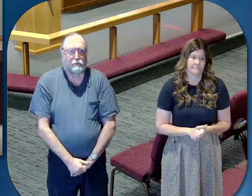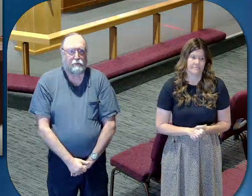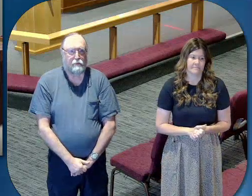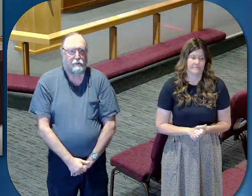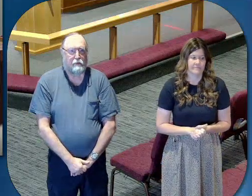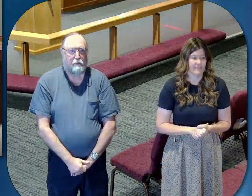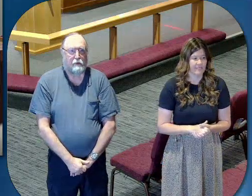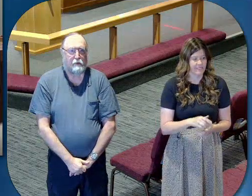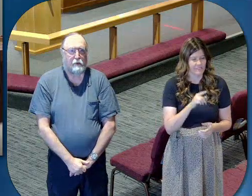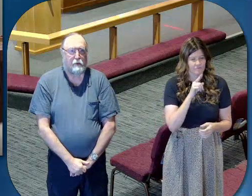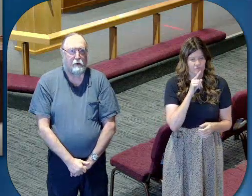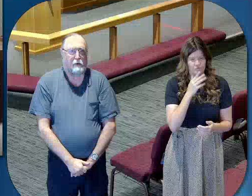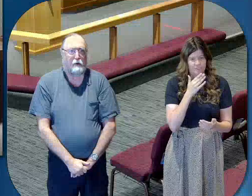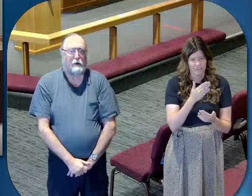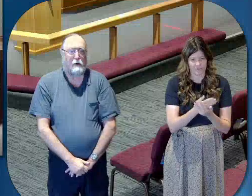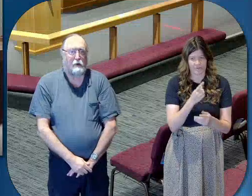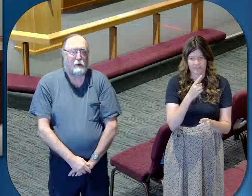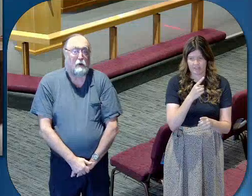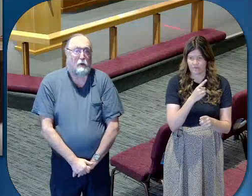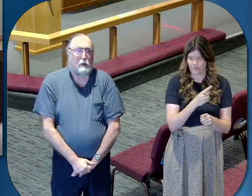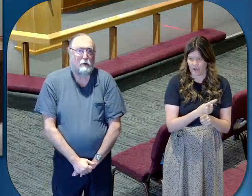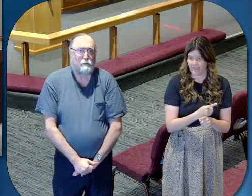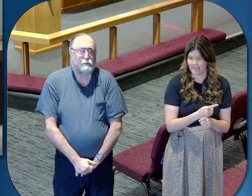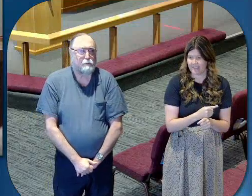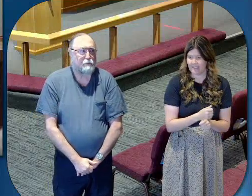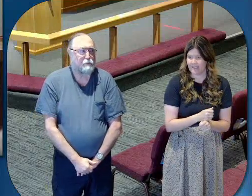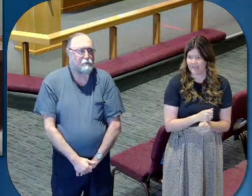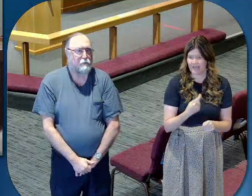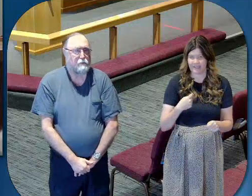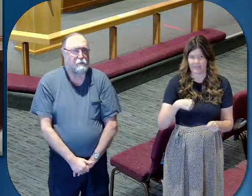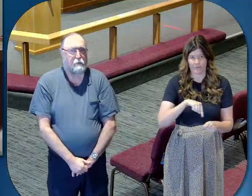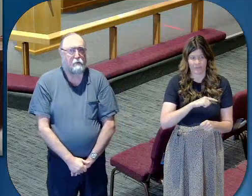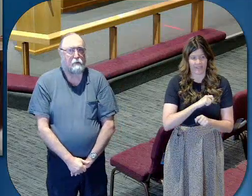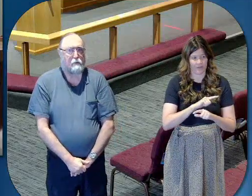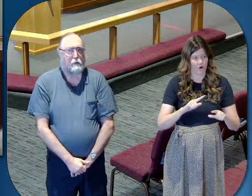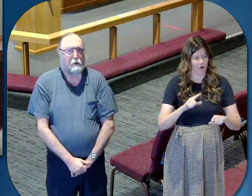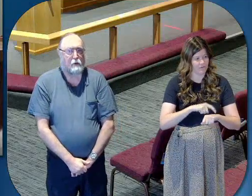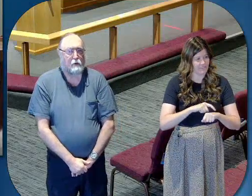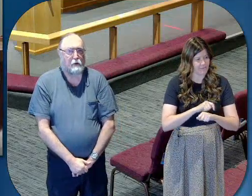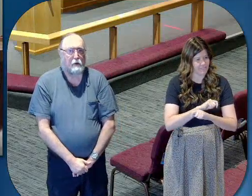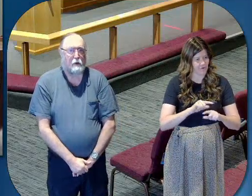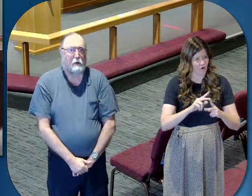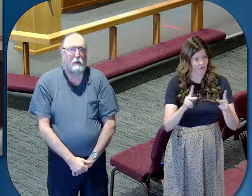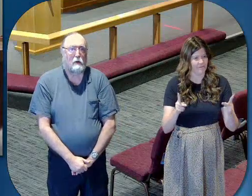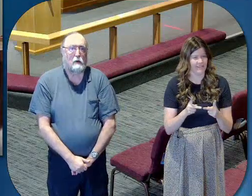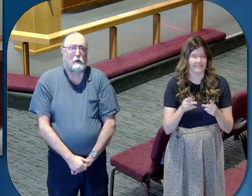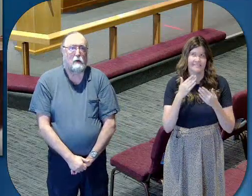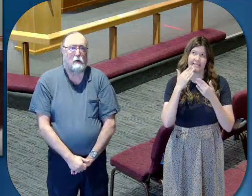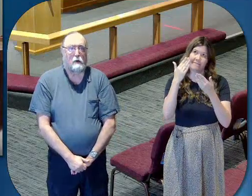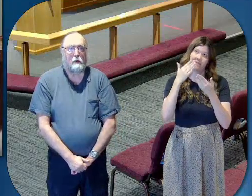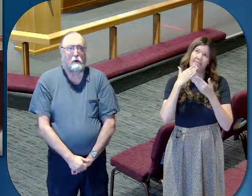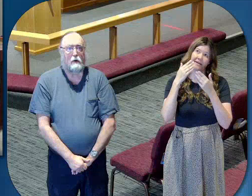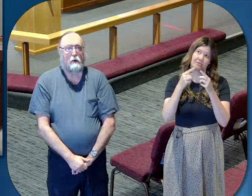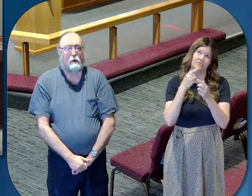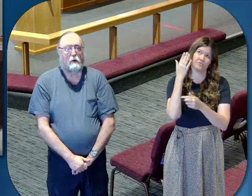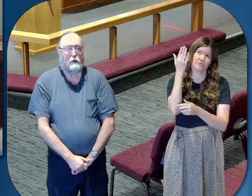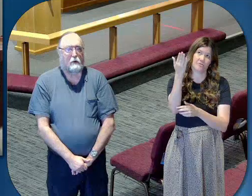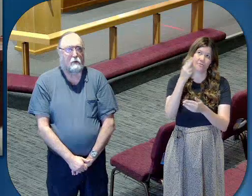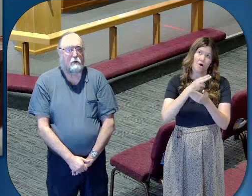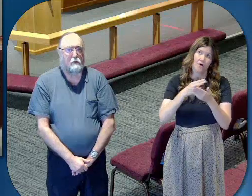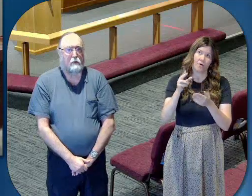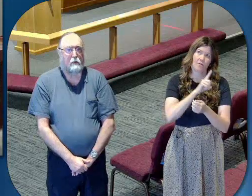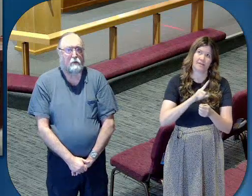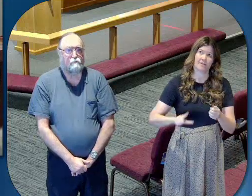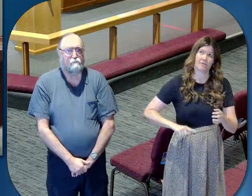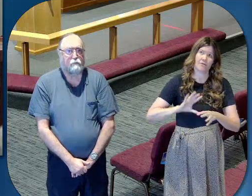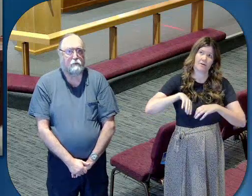It is truly good, right, and salutary that we should at all times and in all places give thanks to you, Holy